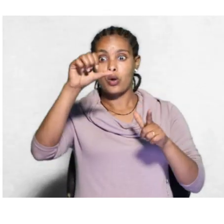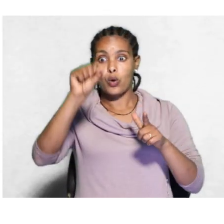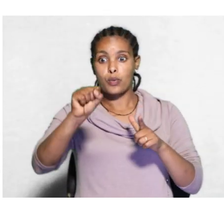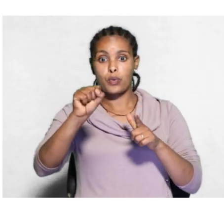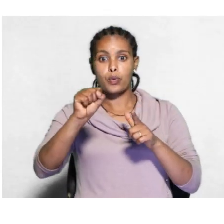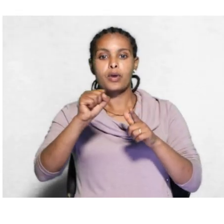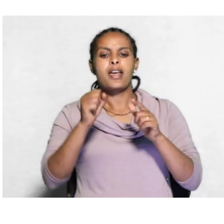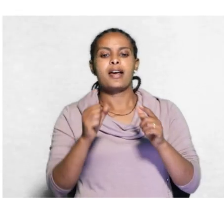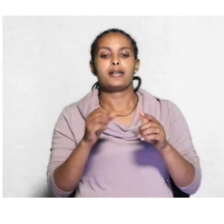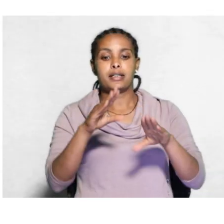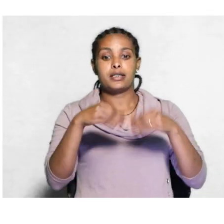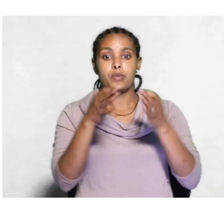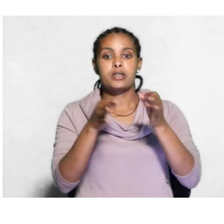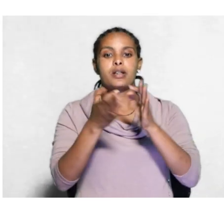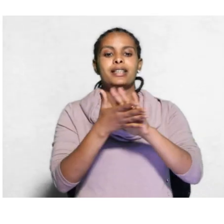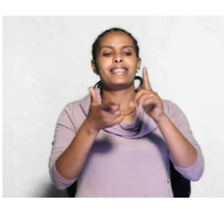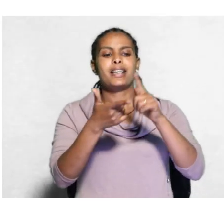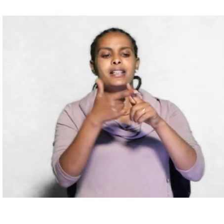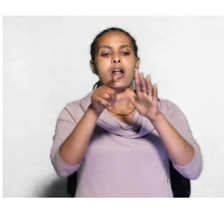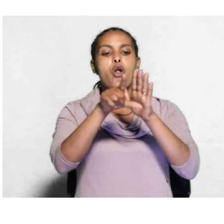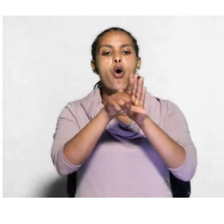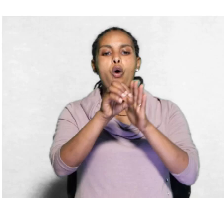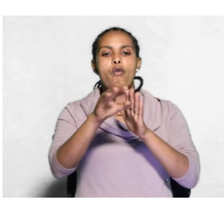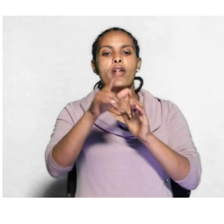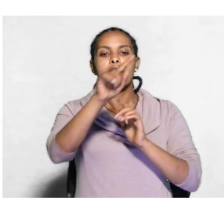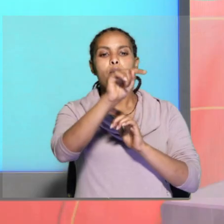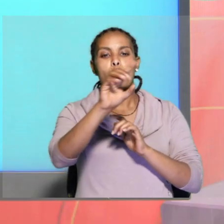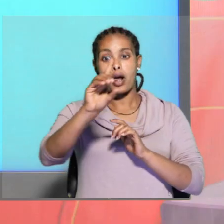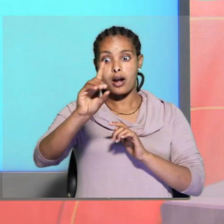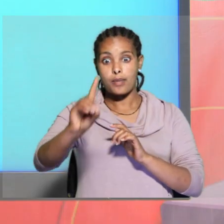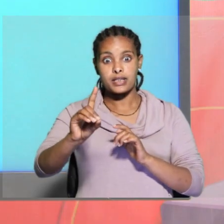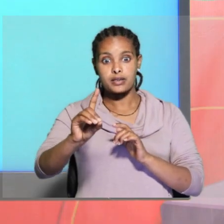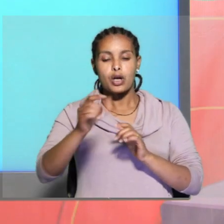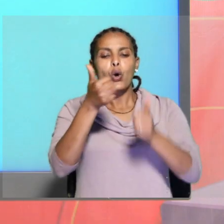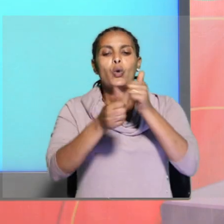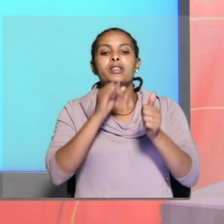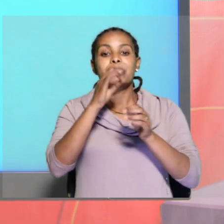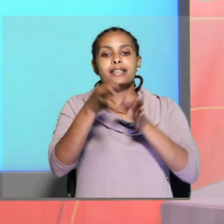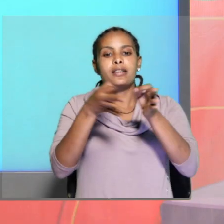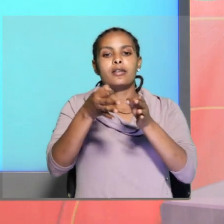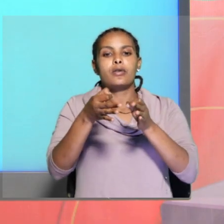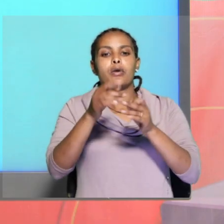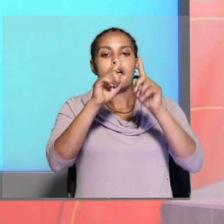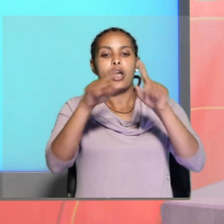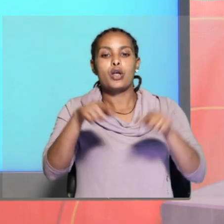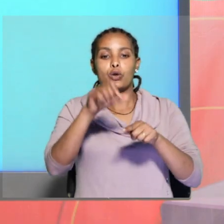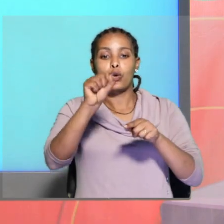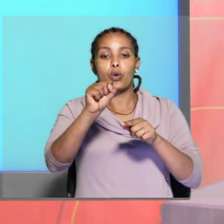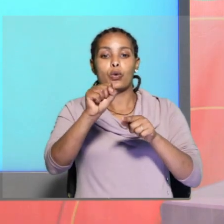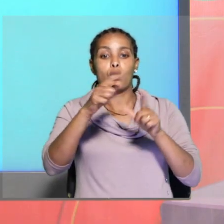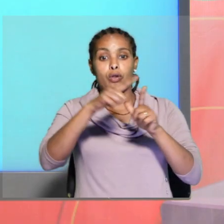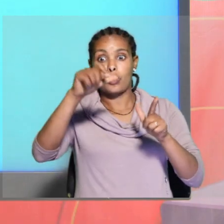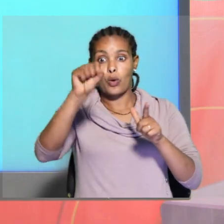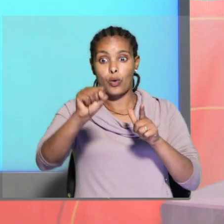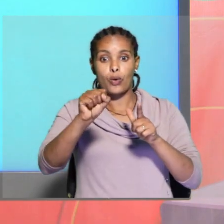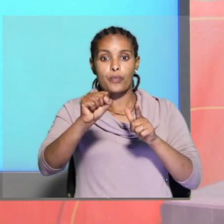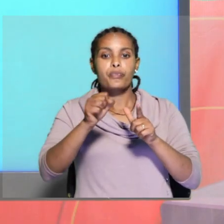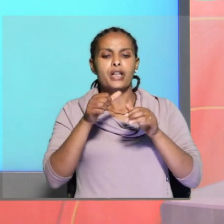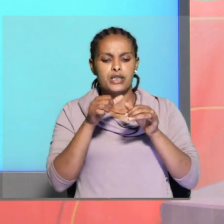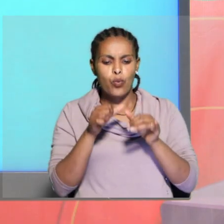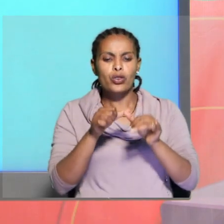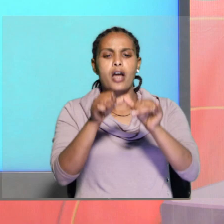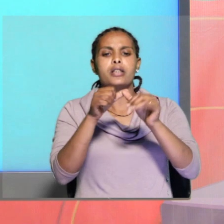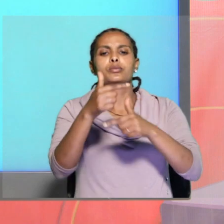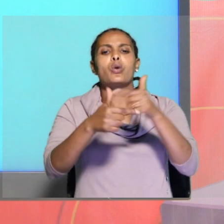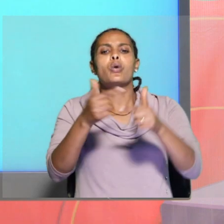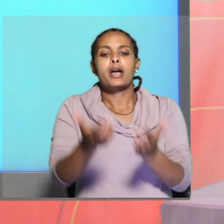reaction is expressed by the second law of thermodynamics, which states the entropy of the universe increases in a spontaneous process